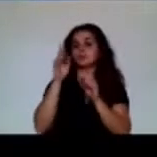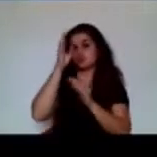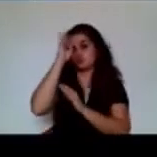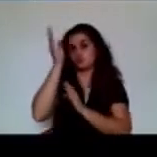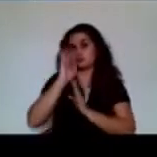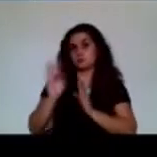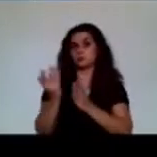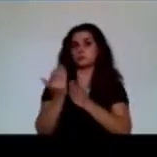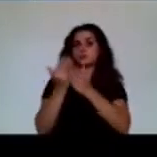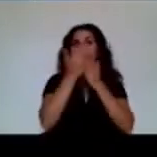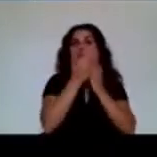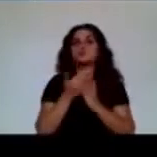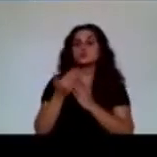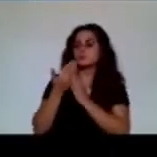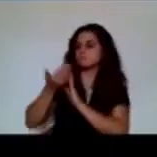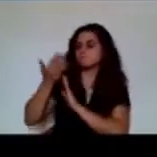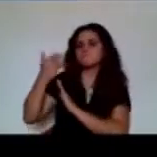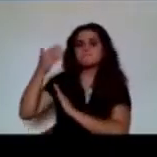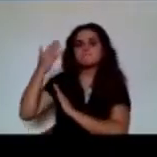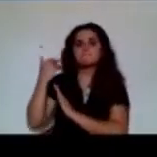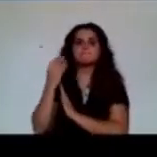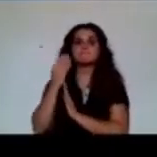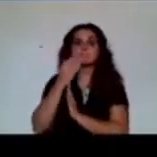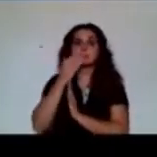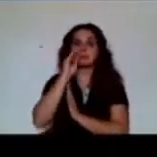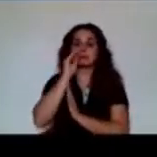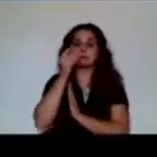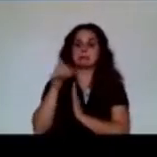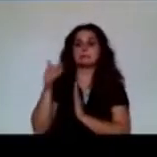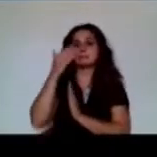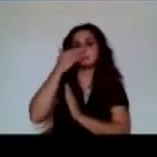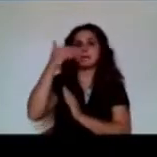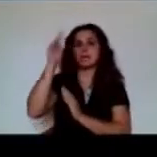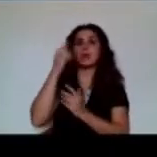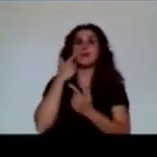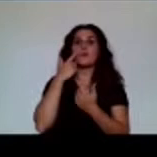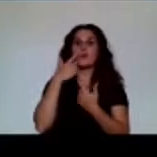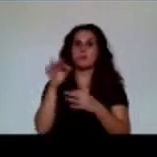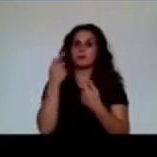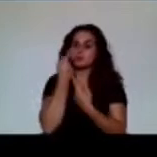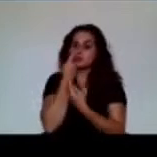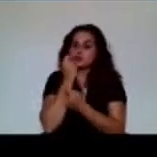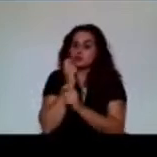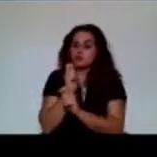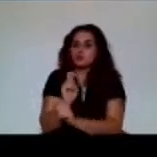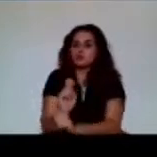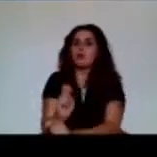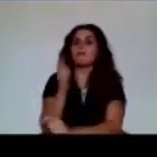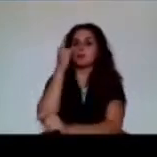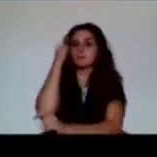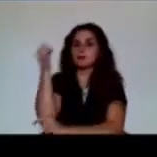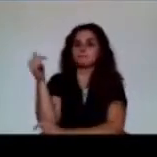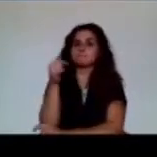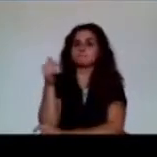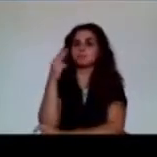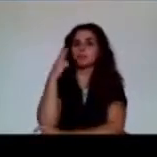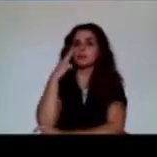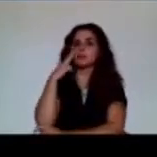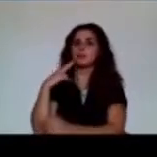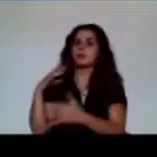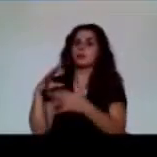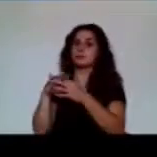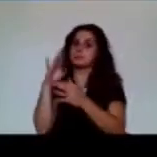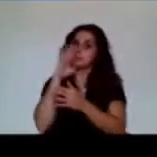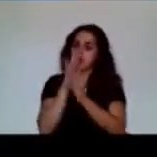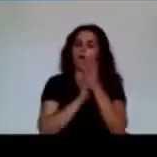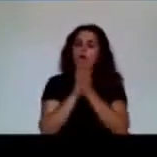previous studies that older children, they are likely to hide their racial biases if given this